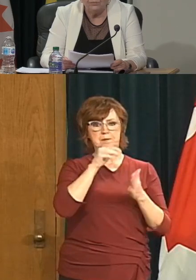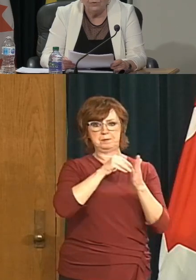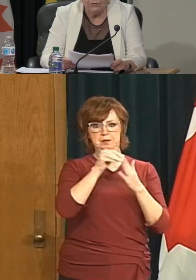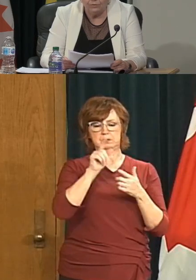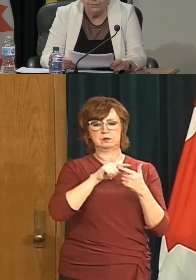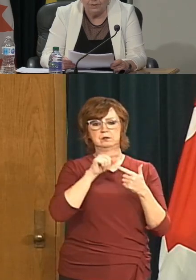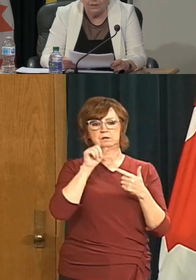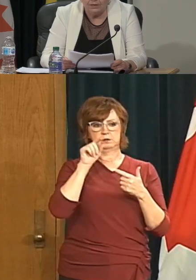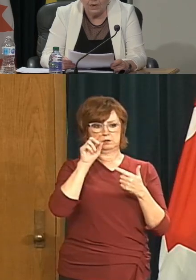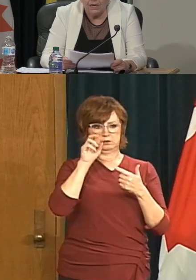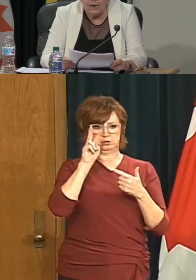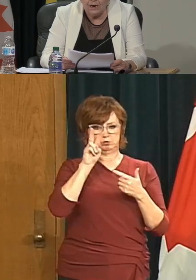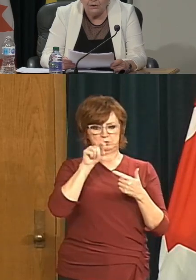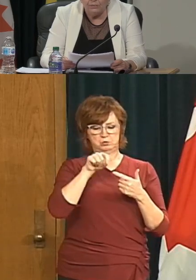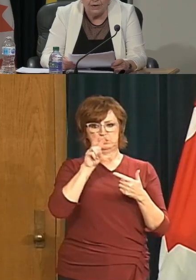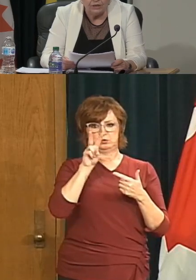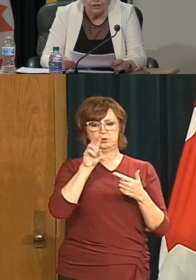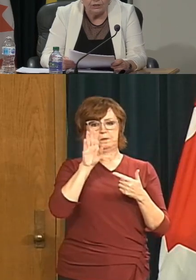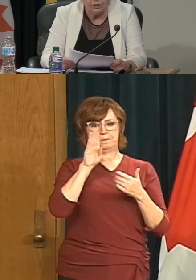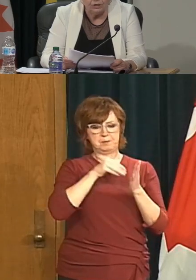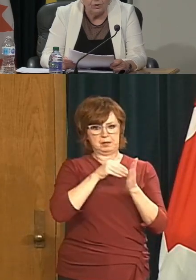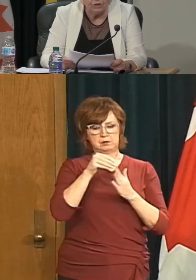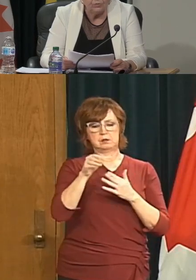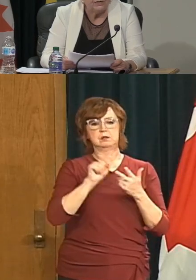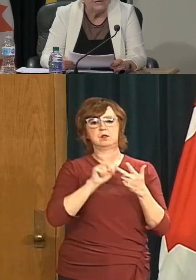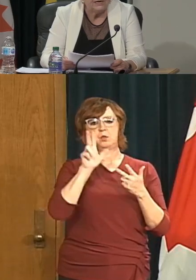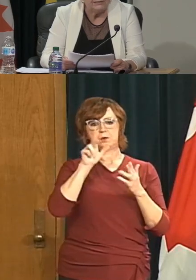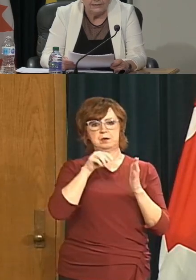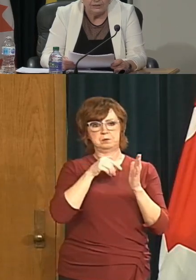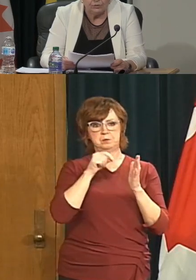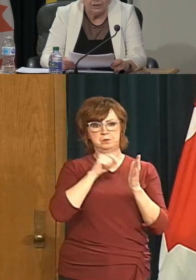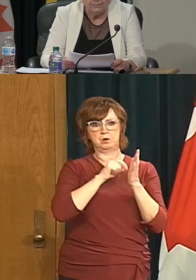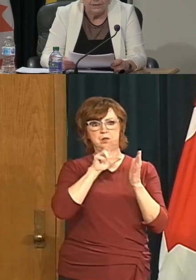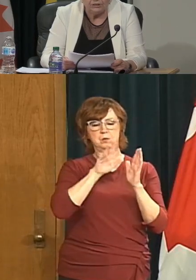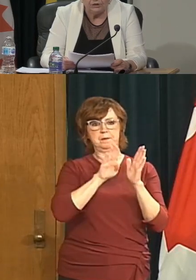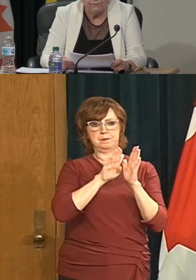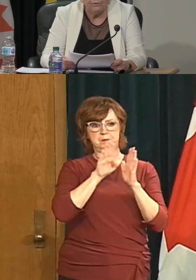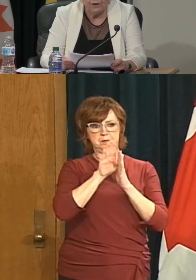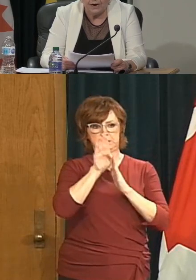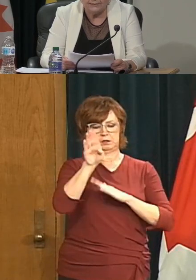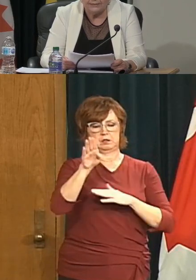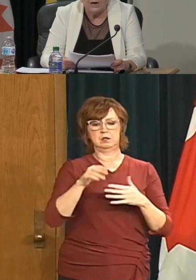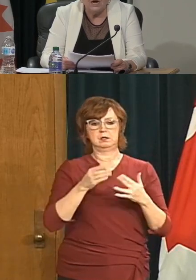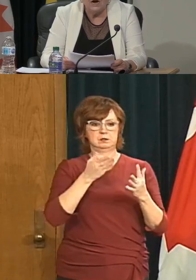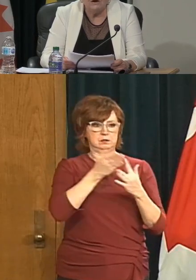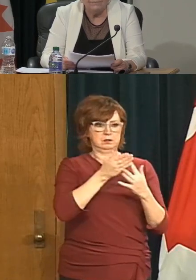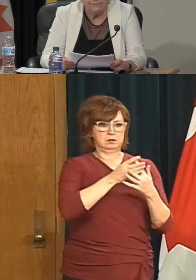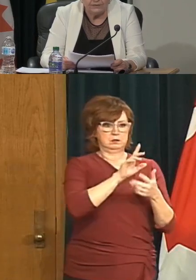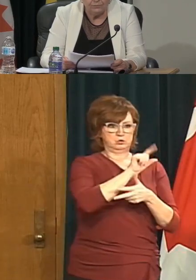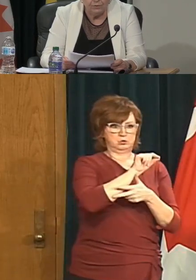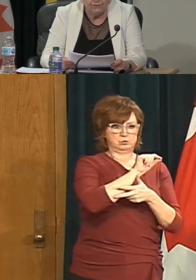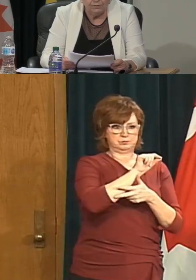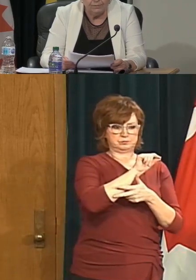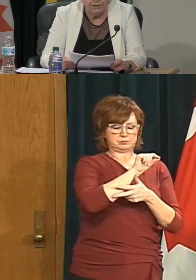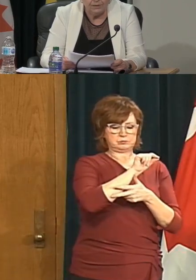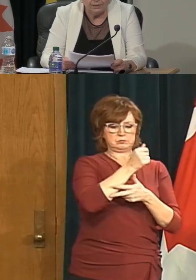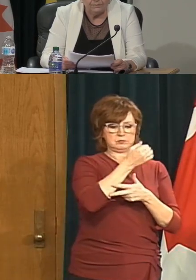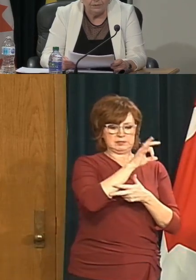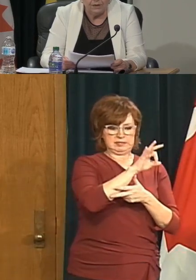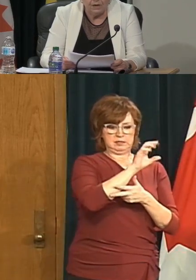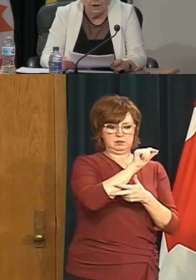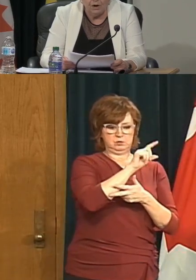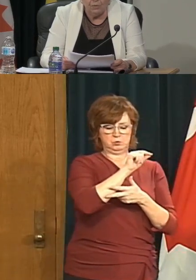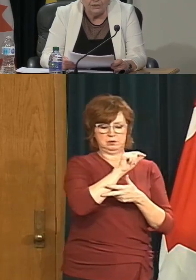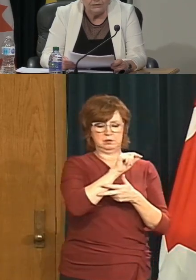and $3.3 billion in relation to our 2019-20 mid-year forecast of $15.4